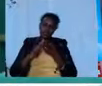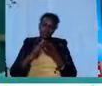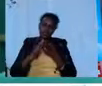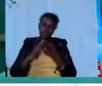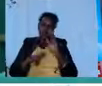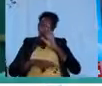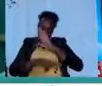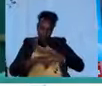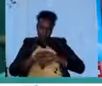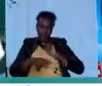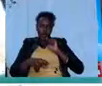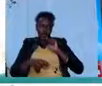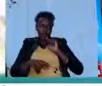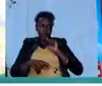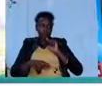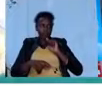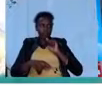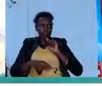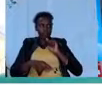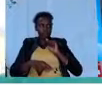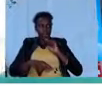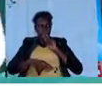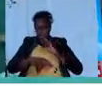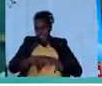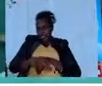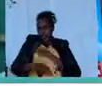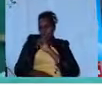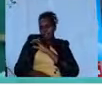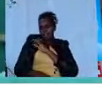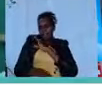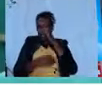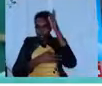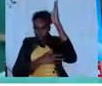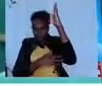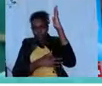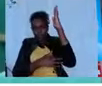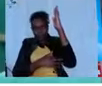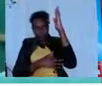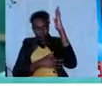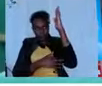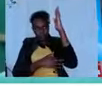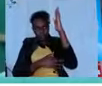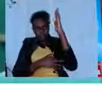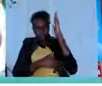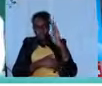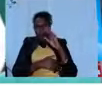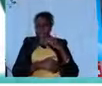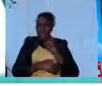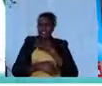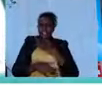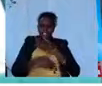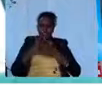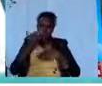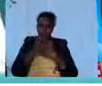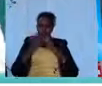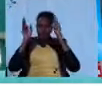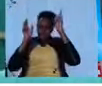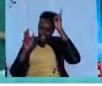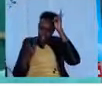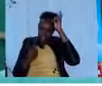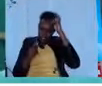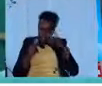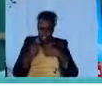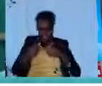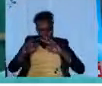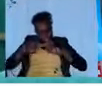God. When we fear God by hating all evils and